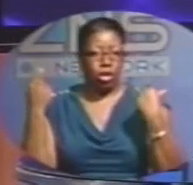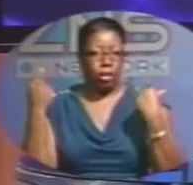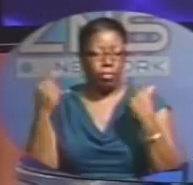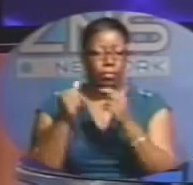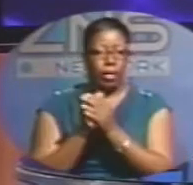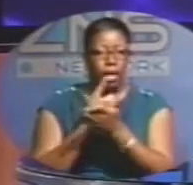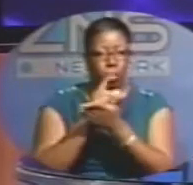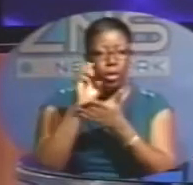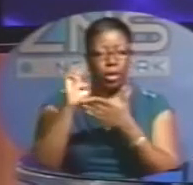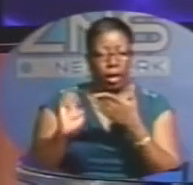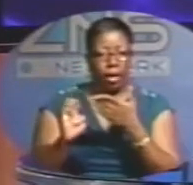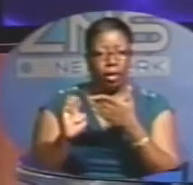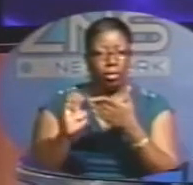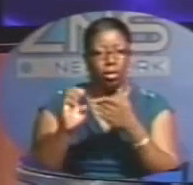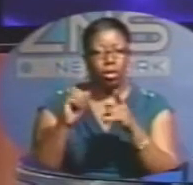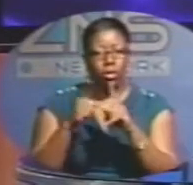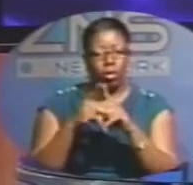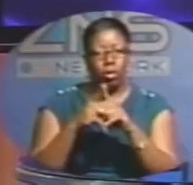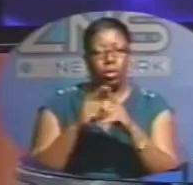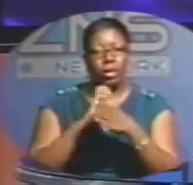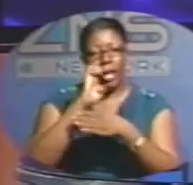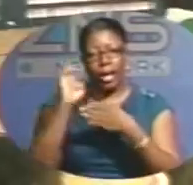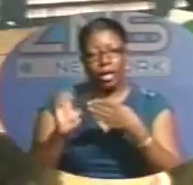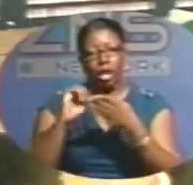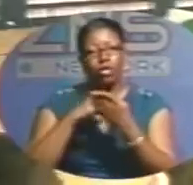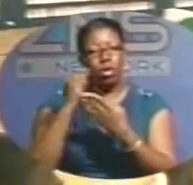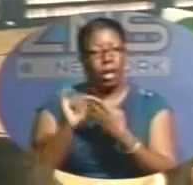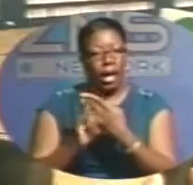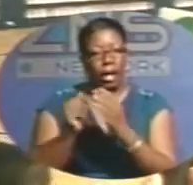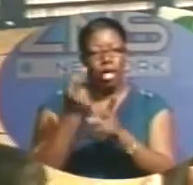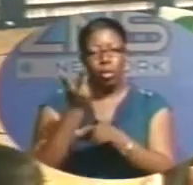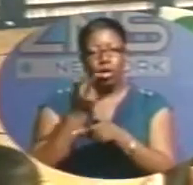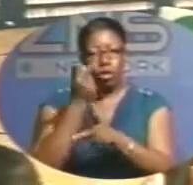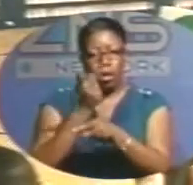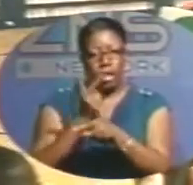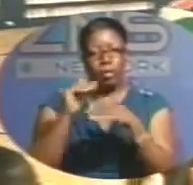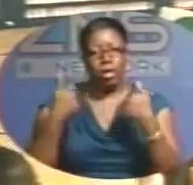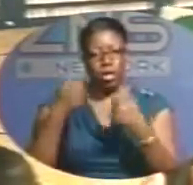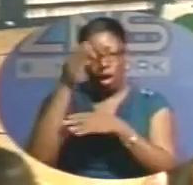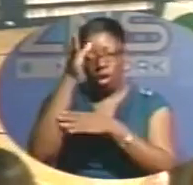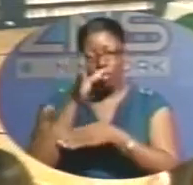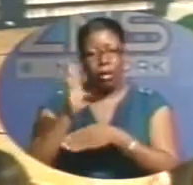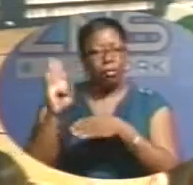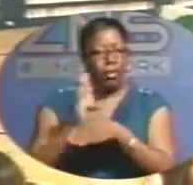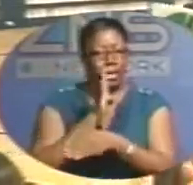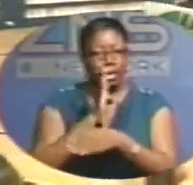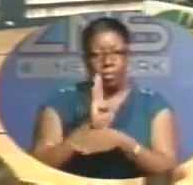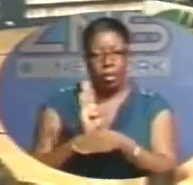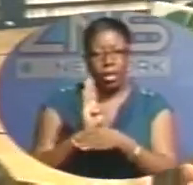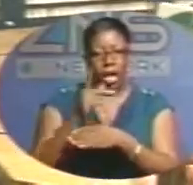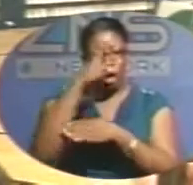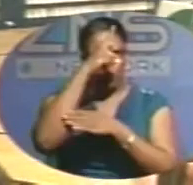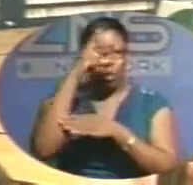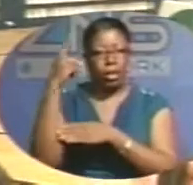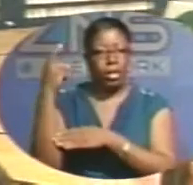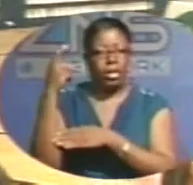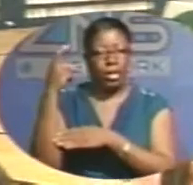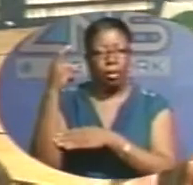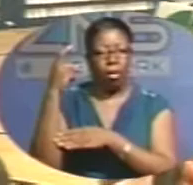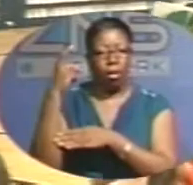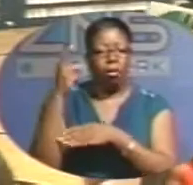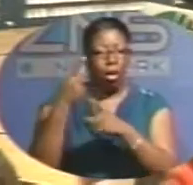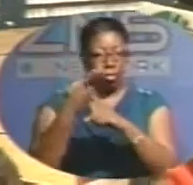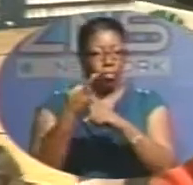run until the end of July. We just want to keep these young men busy during the summer months. And, you